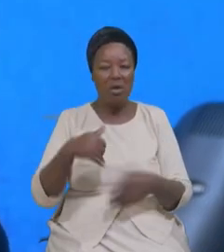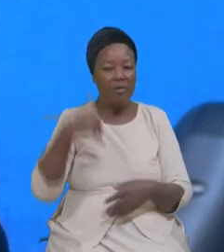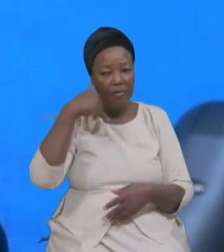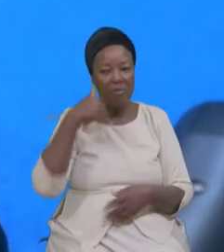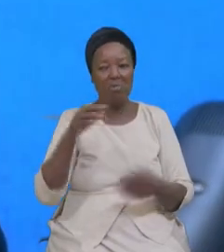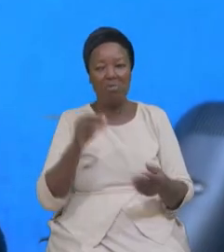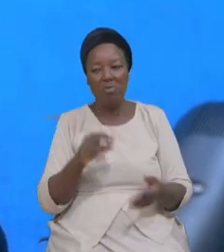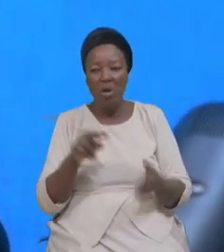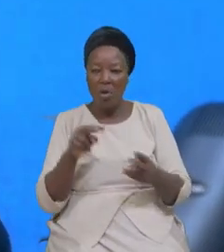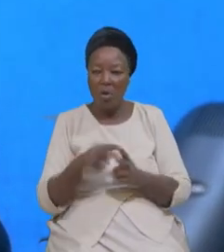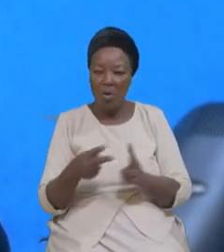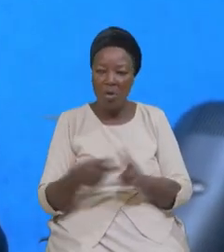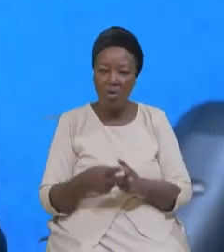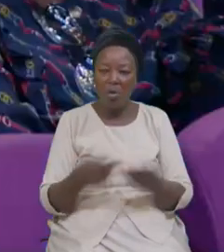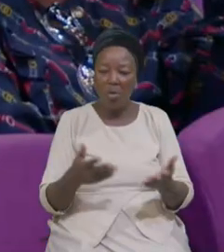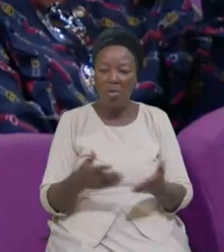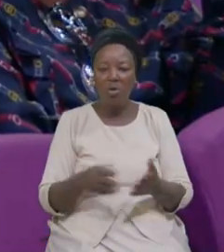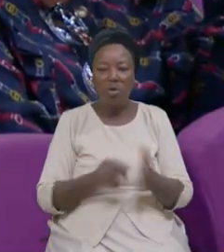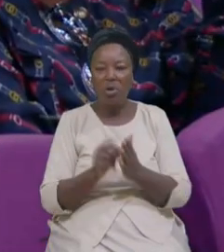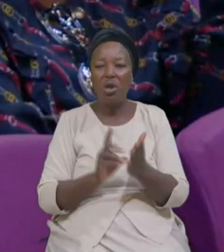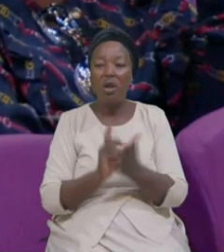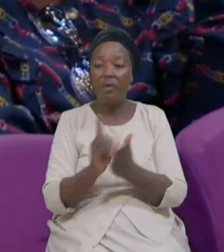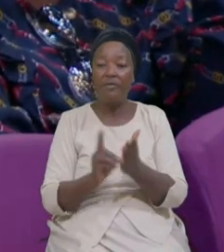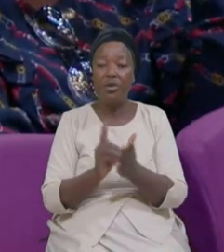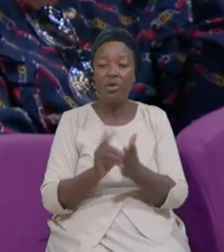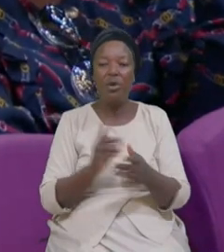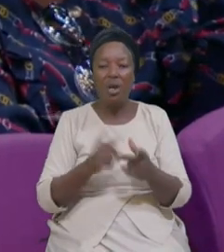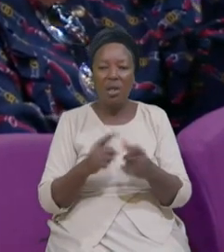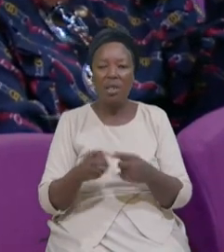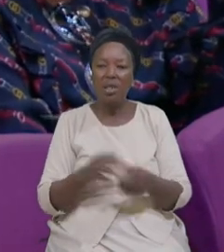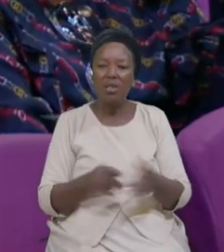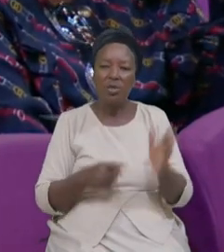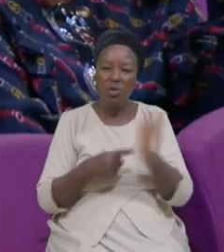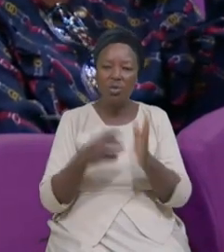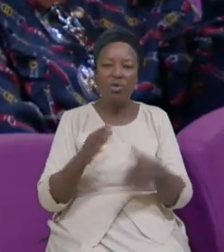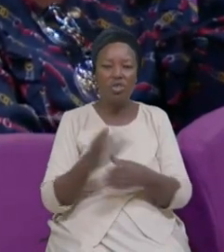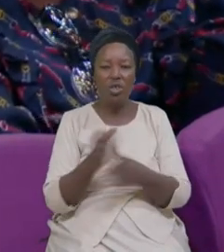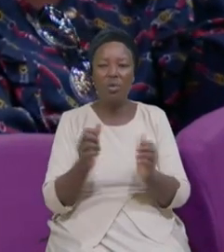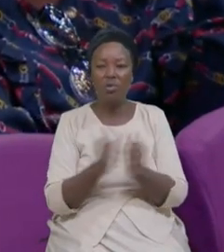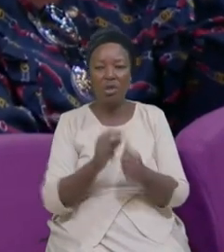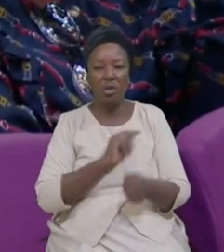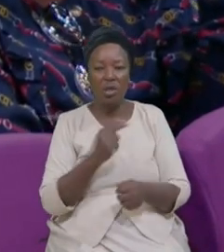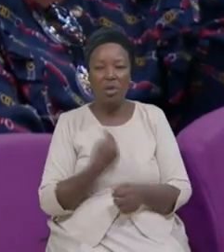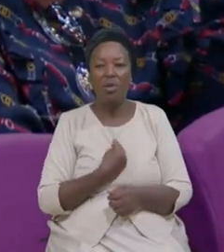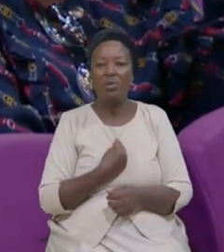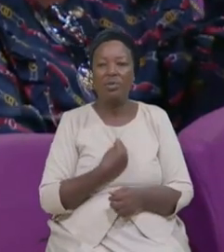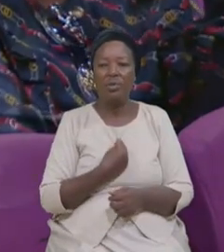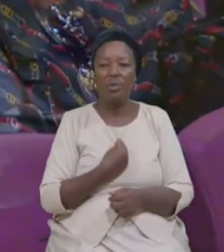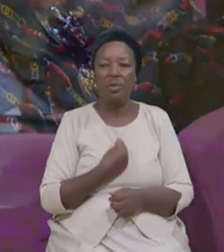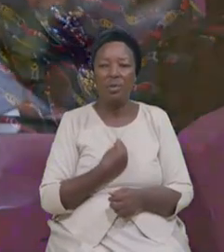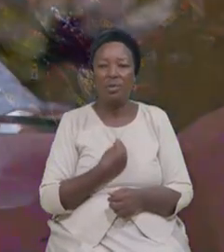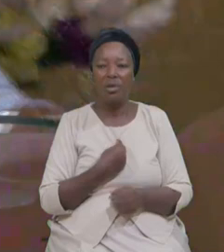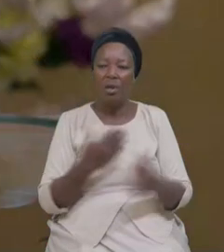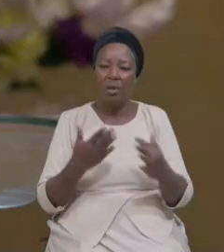also record a video of your testimony and share with us via